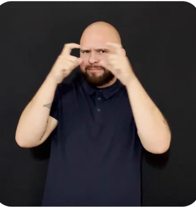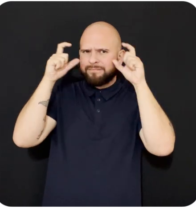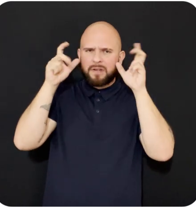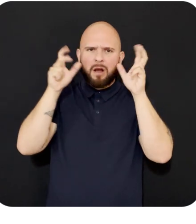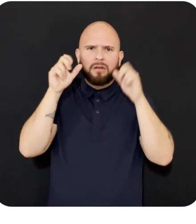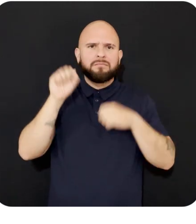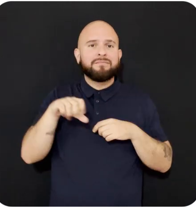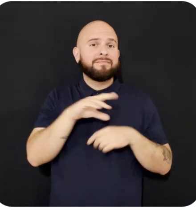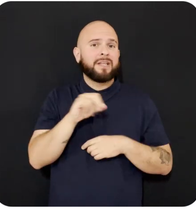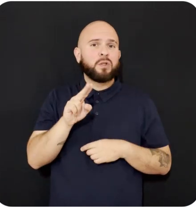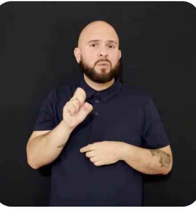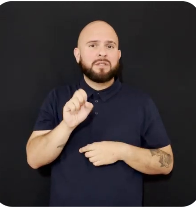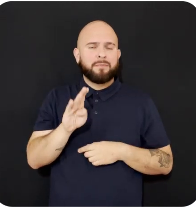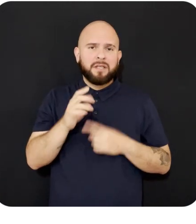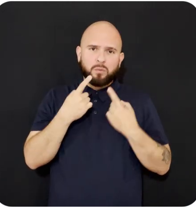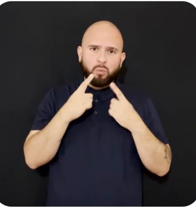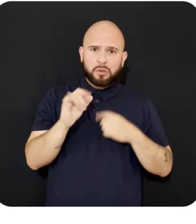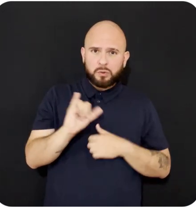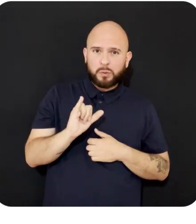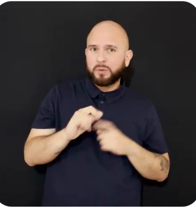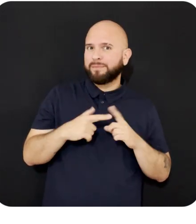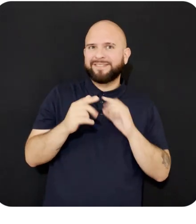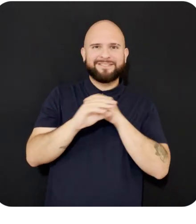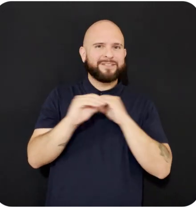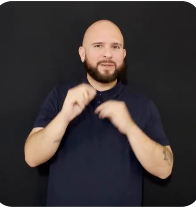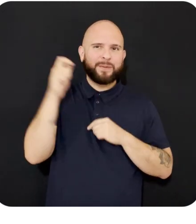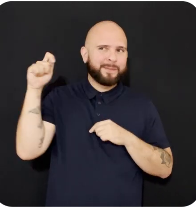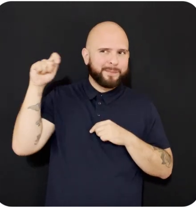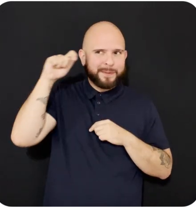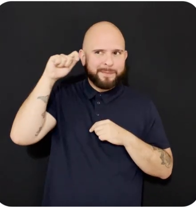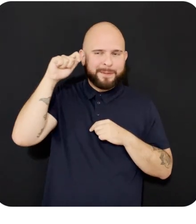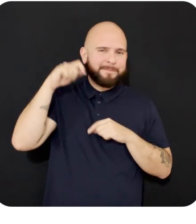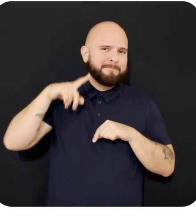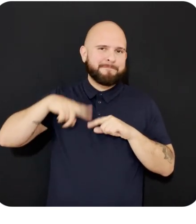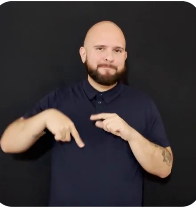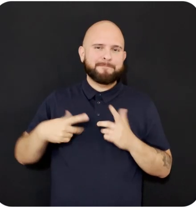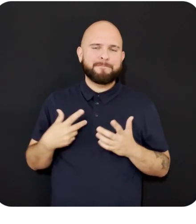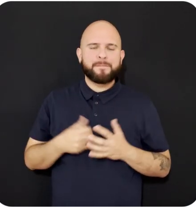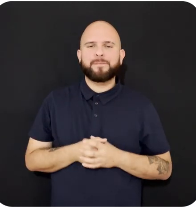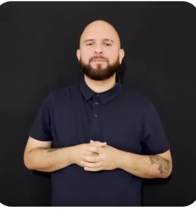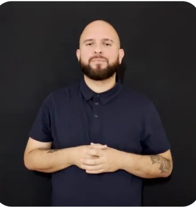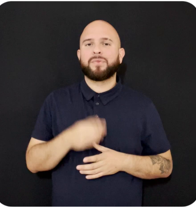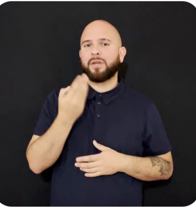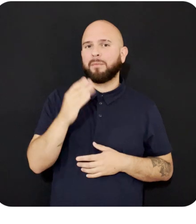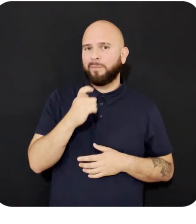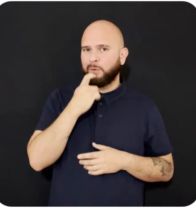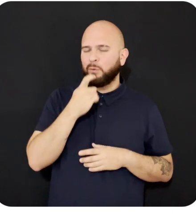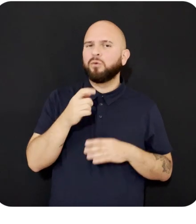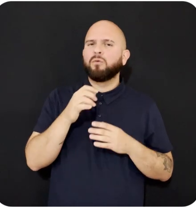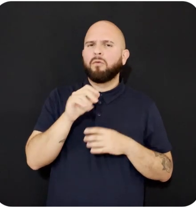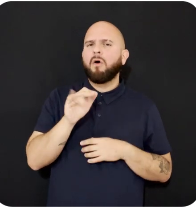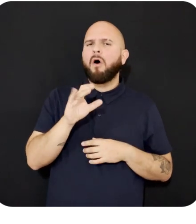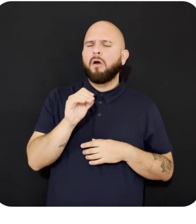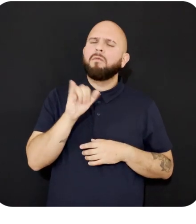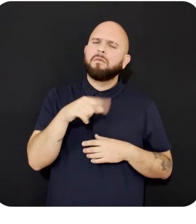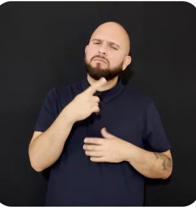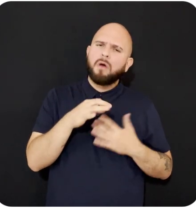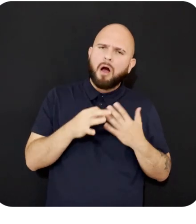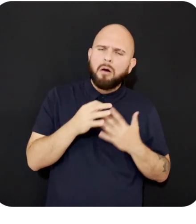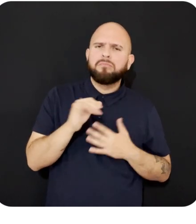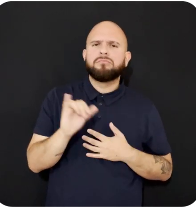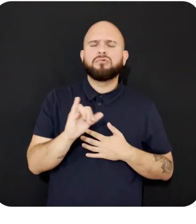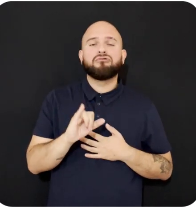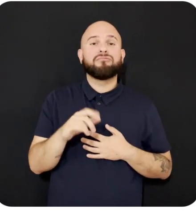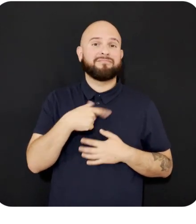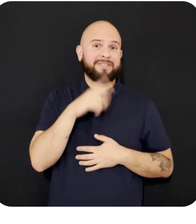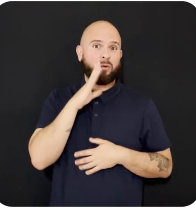and USB headphones work as well, but there's no longer a headphone jack. Bluetooth audio is an option too, and will